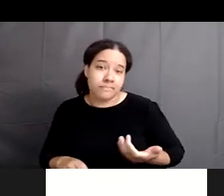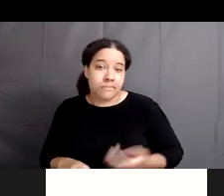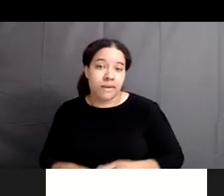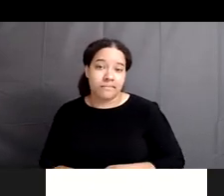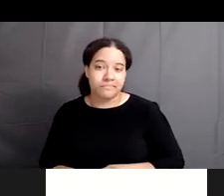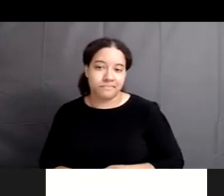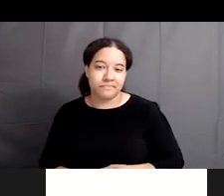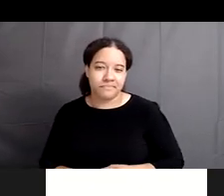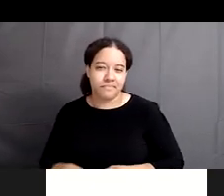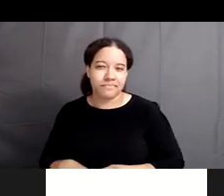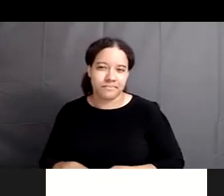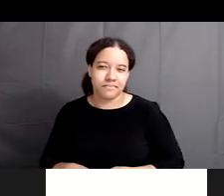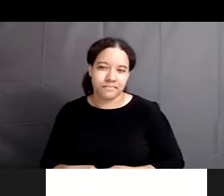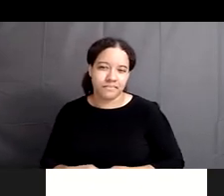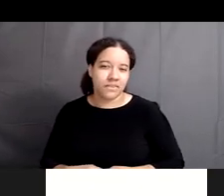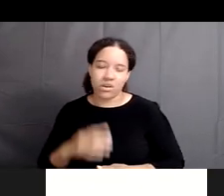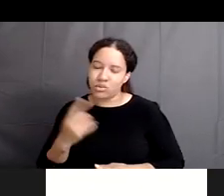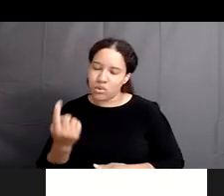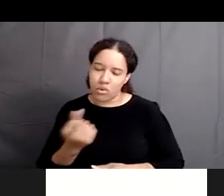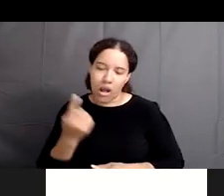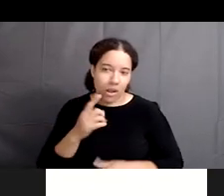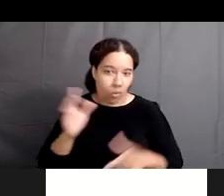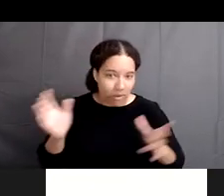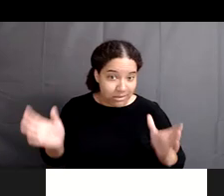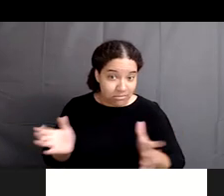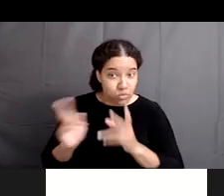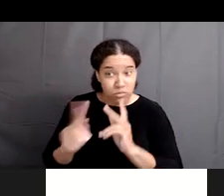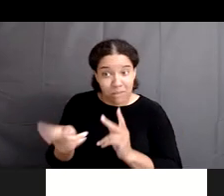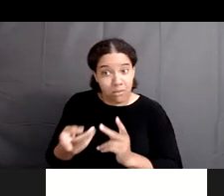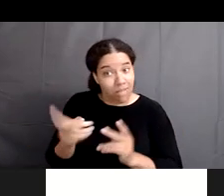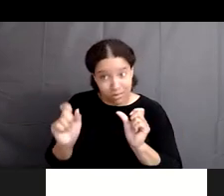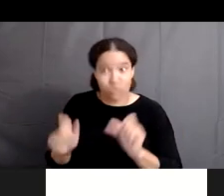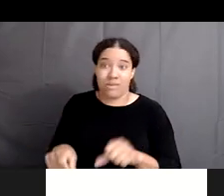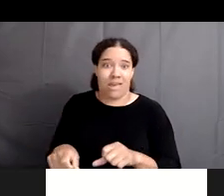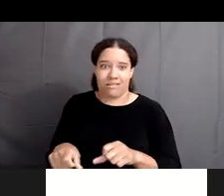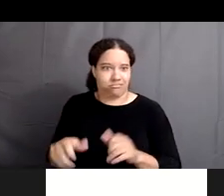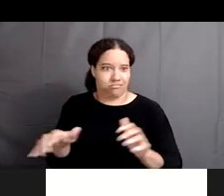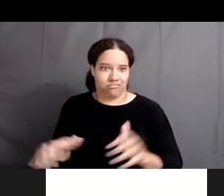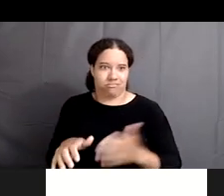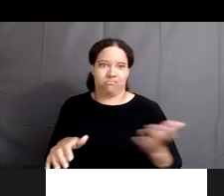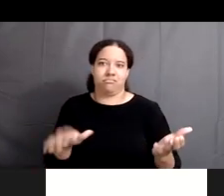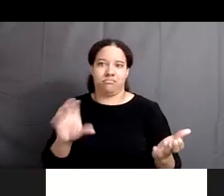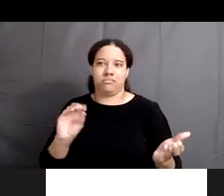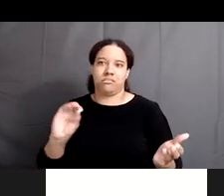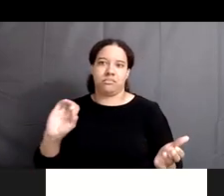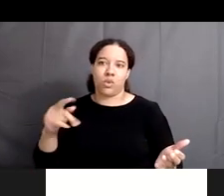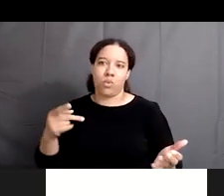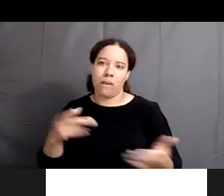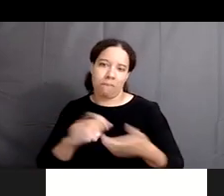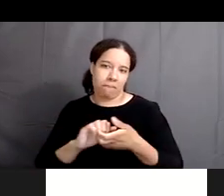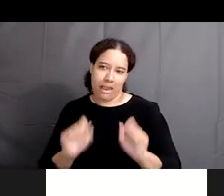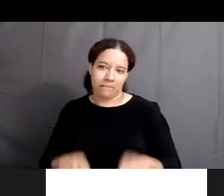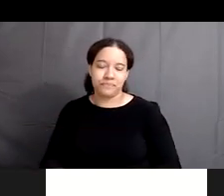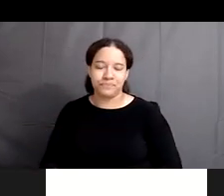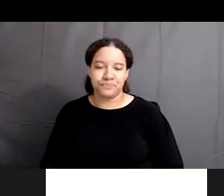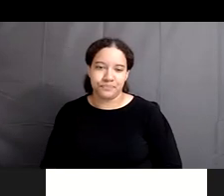that's where I think I'm always encouraging people that they can do this. And, you know, there's some skin